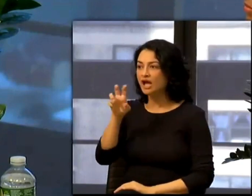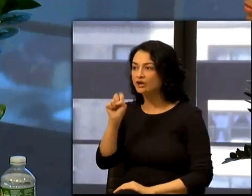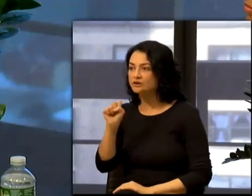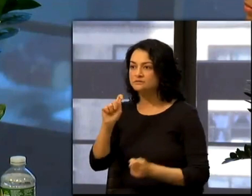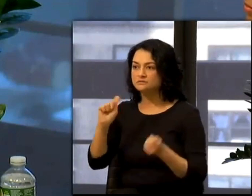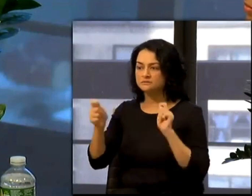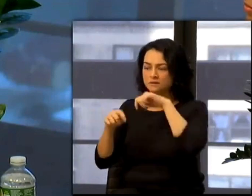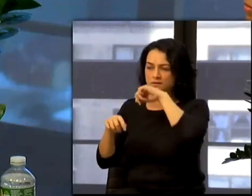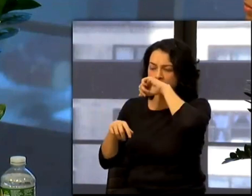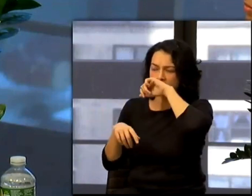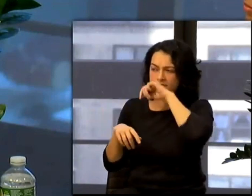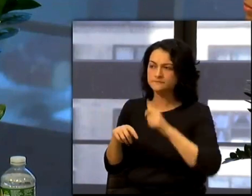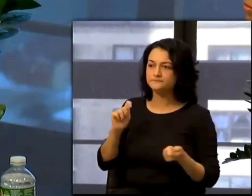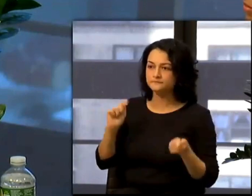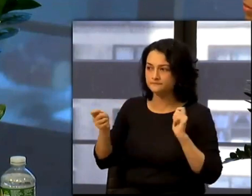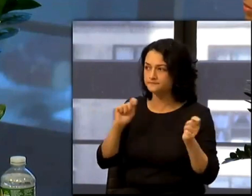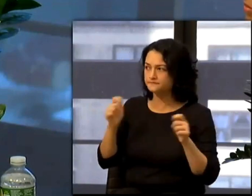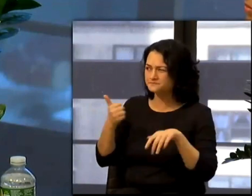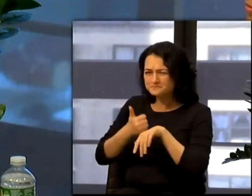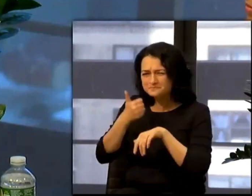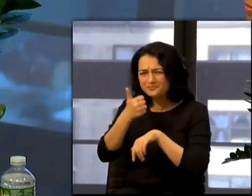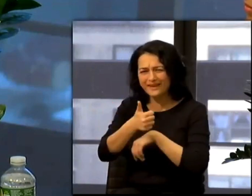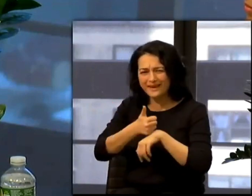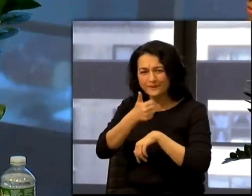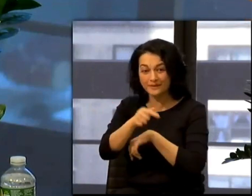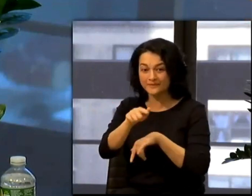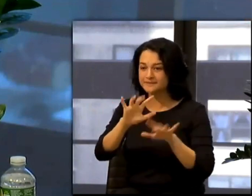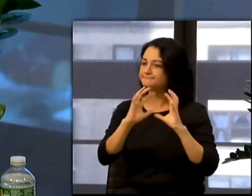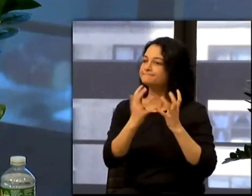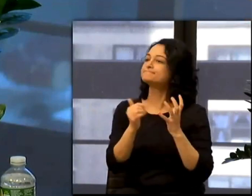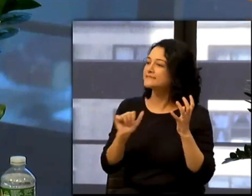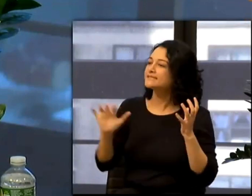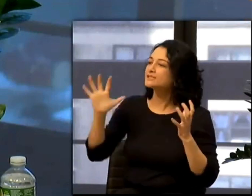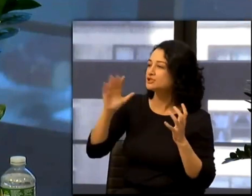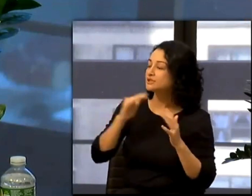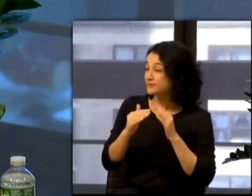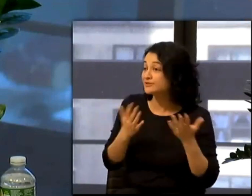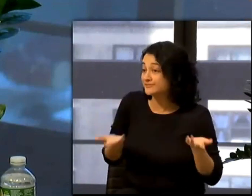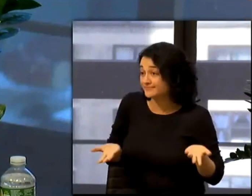not surprisingly, we saw the immediate effects of that. We saw